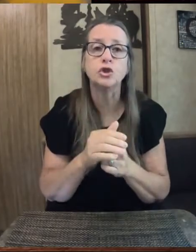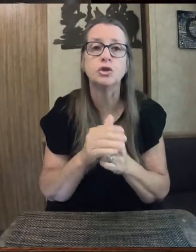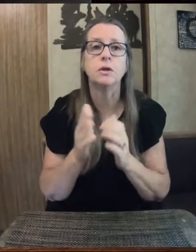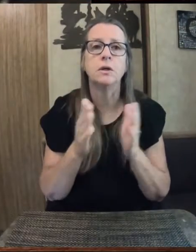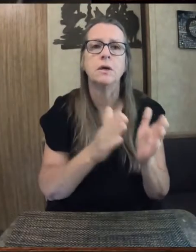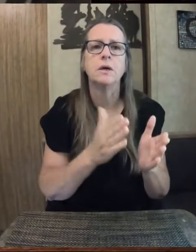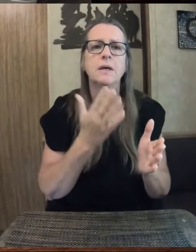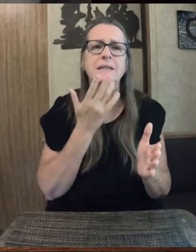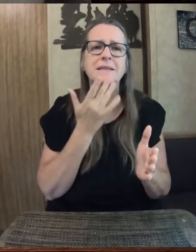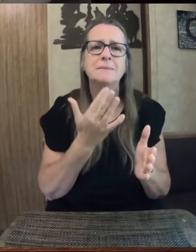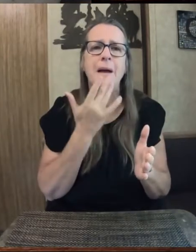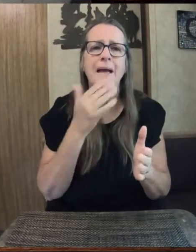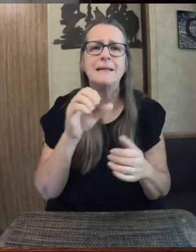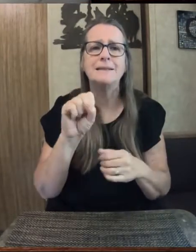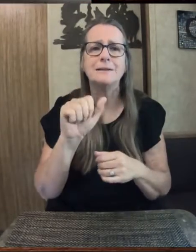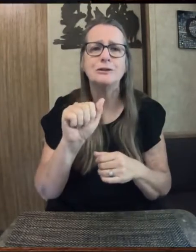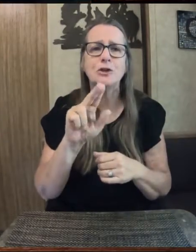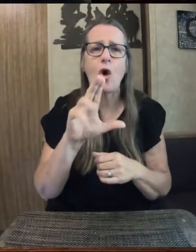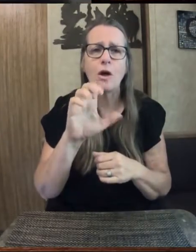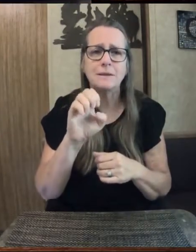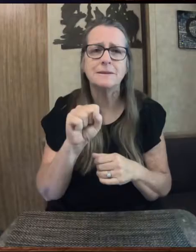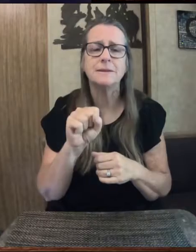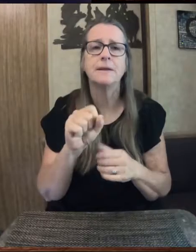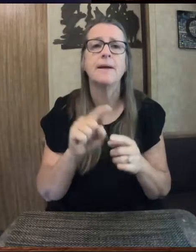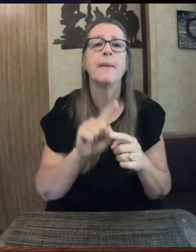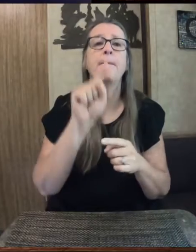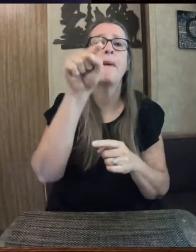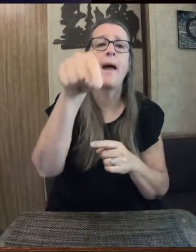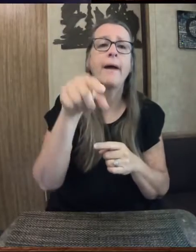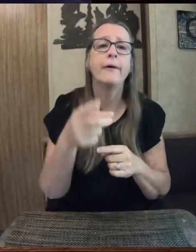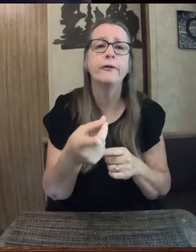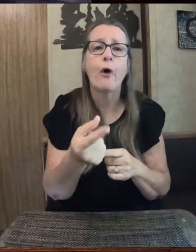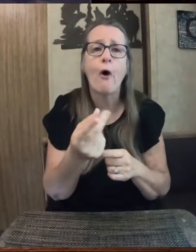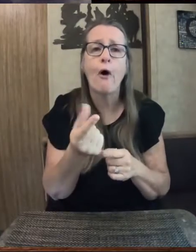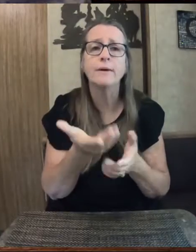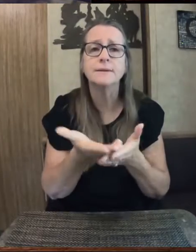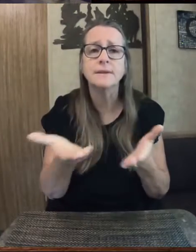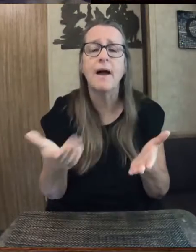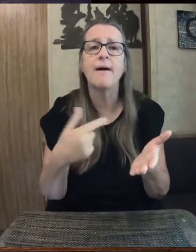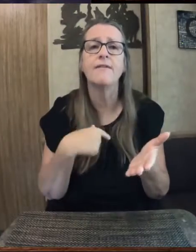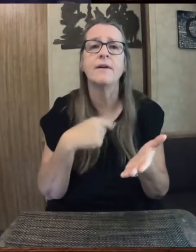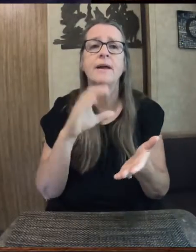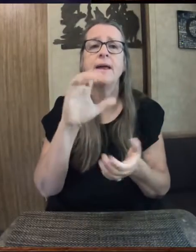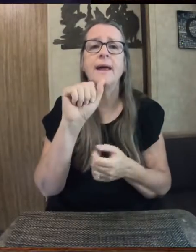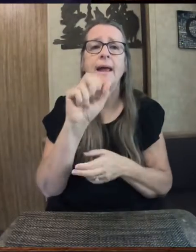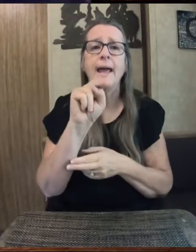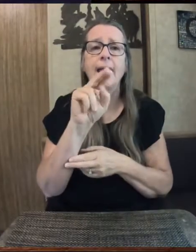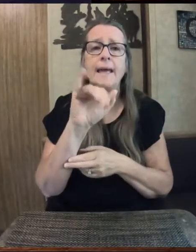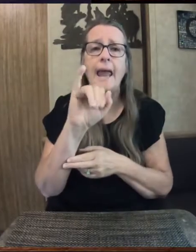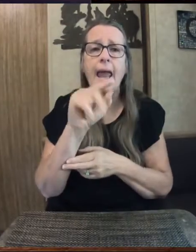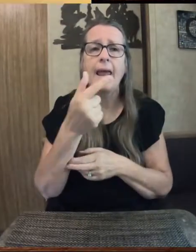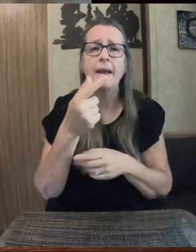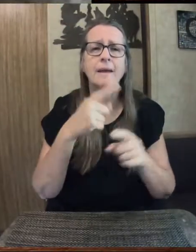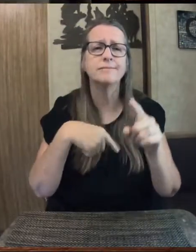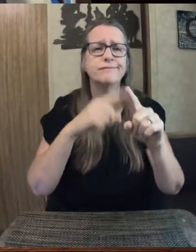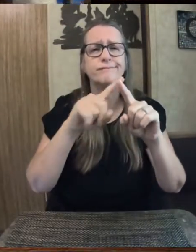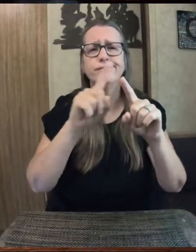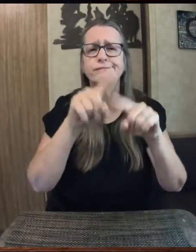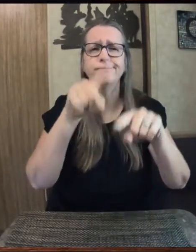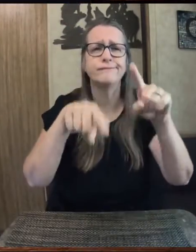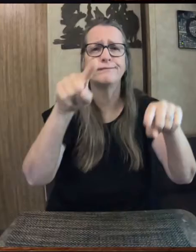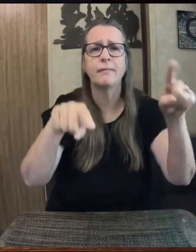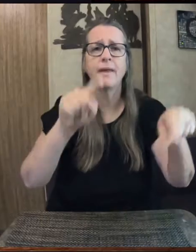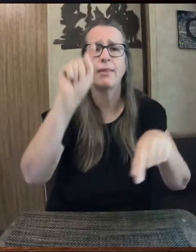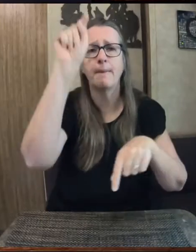lunch. And we have spices and sauces, and then in the back we have dog stuff, we have canning, all different,